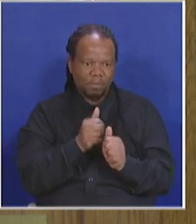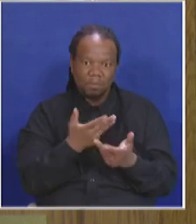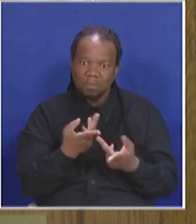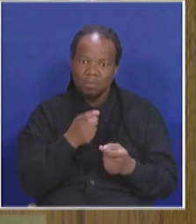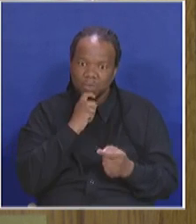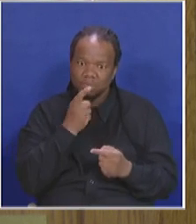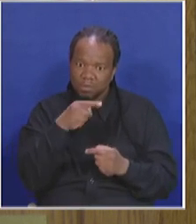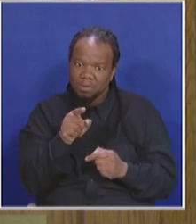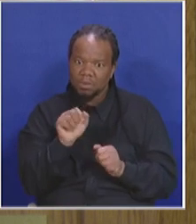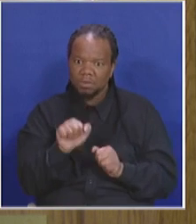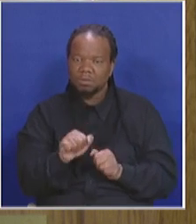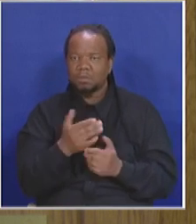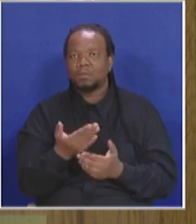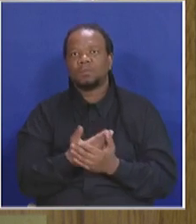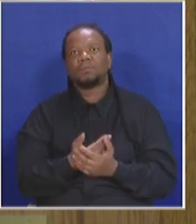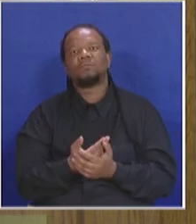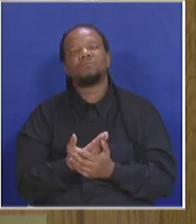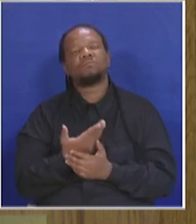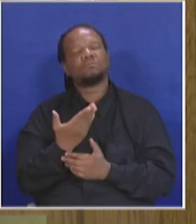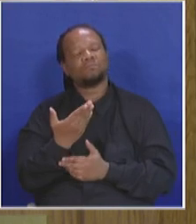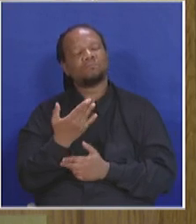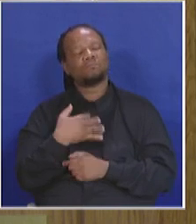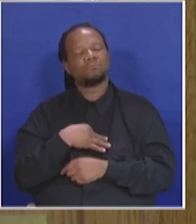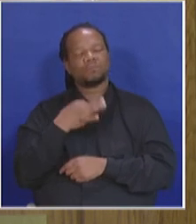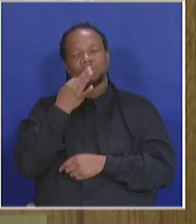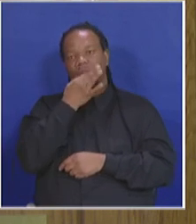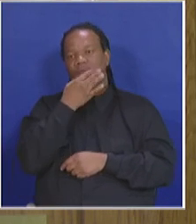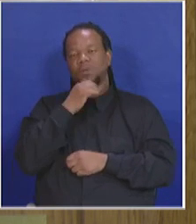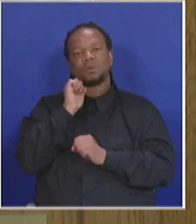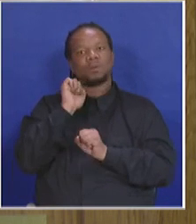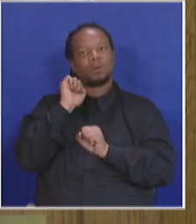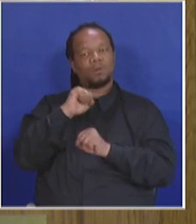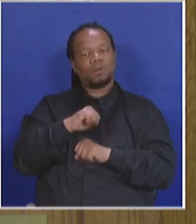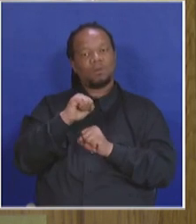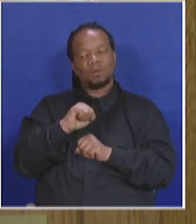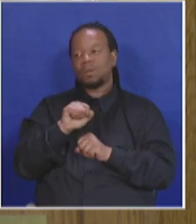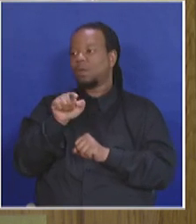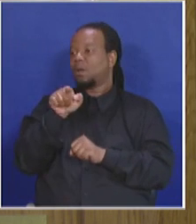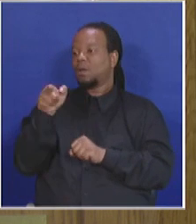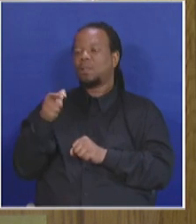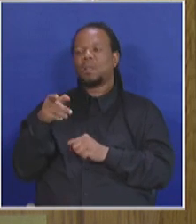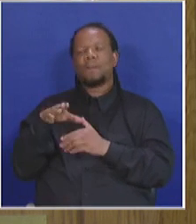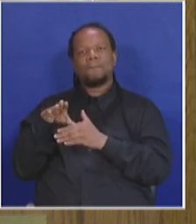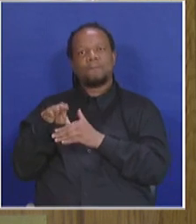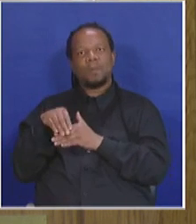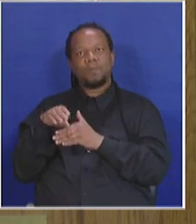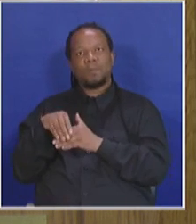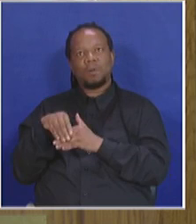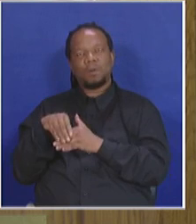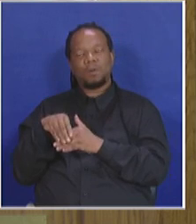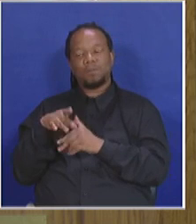I want to say that I do agree with the members who say that infrastructure is